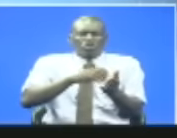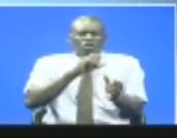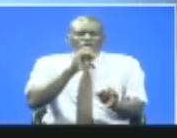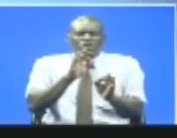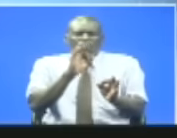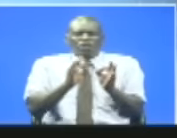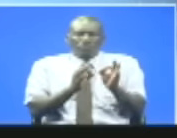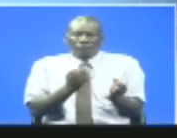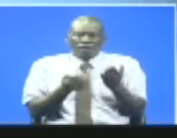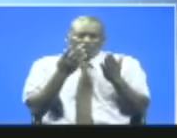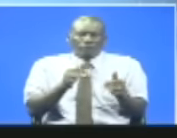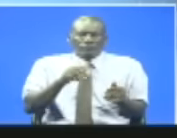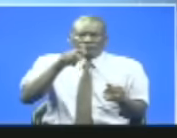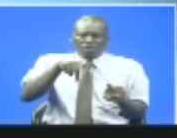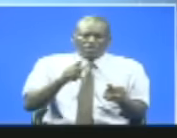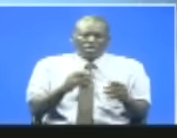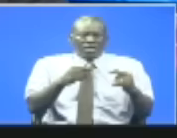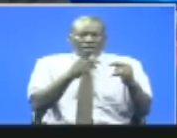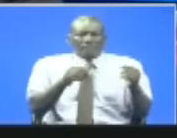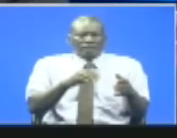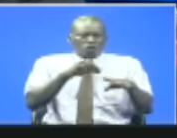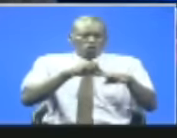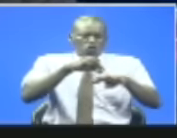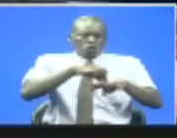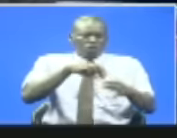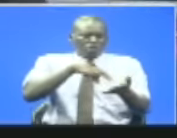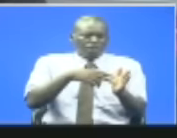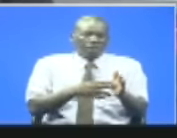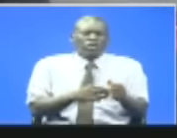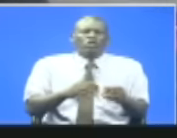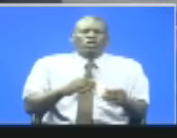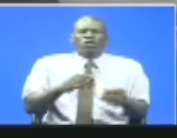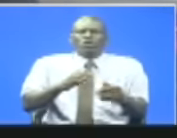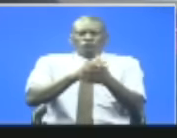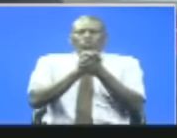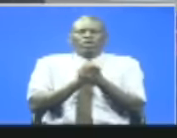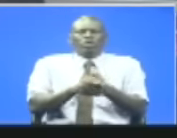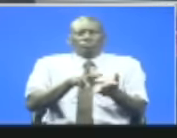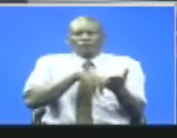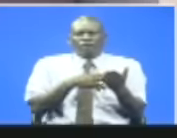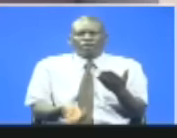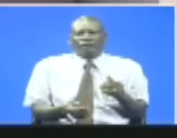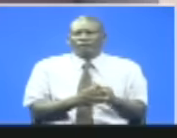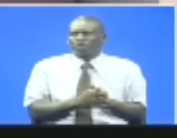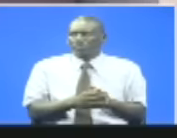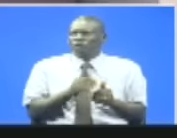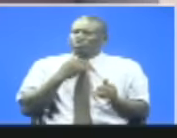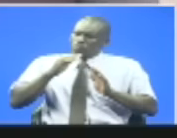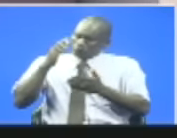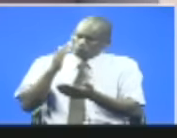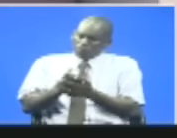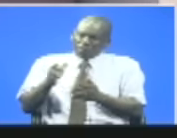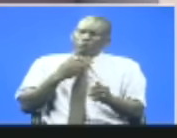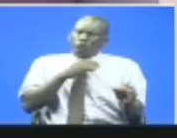Anything that Peter Kenneth versus Sonko means Jubilee is out of this game. Okay. That's all I'm saying. We want to leave that there because I want to move